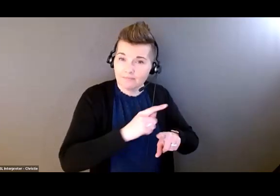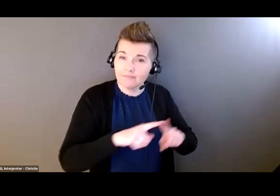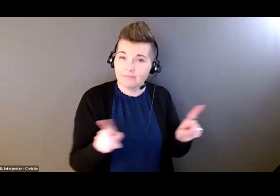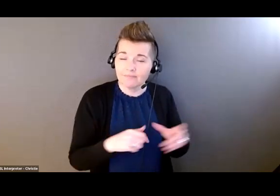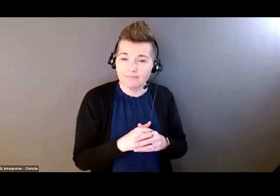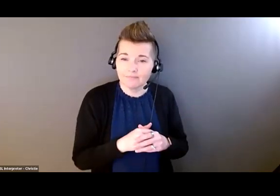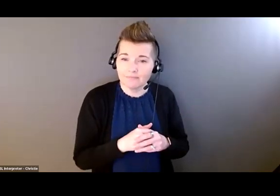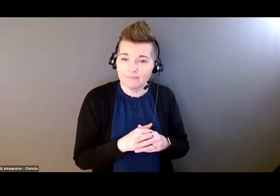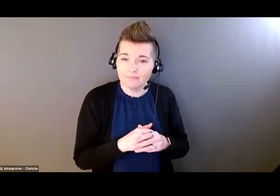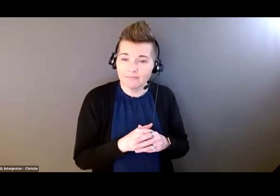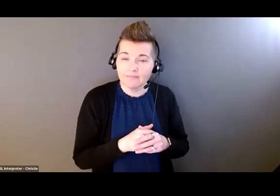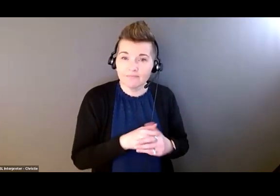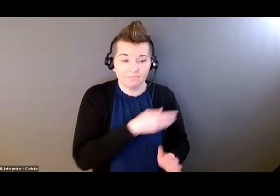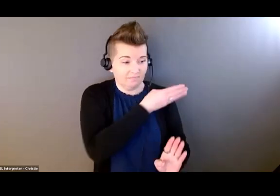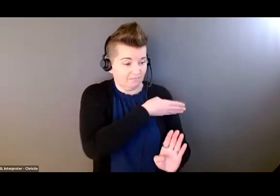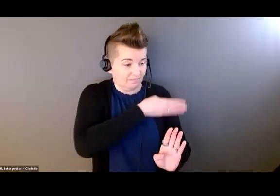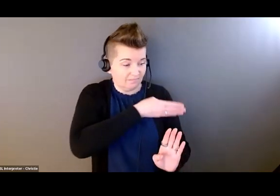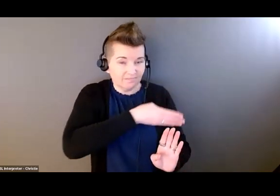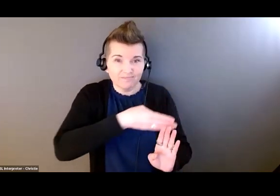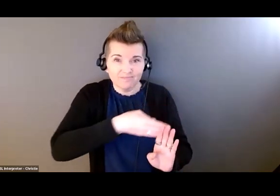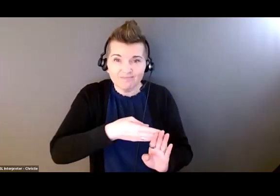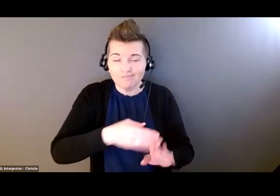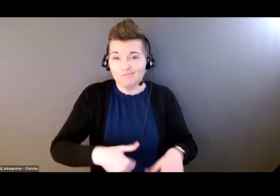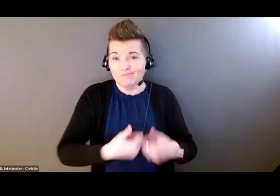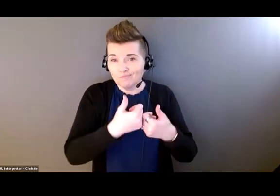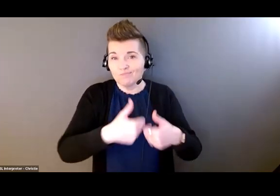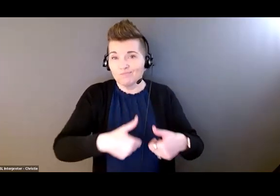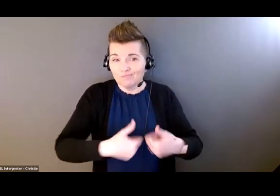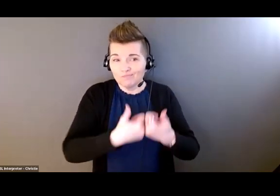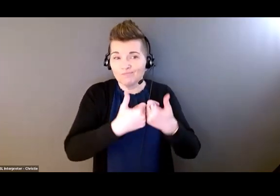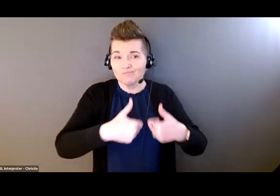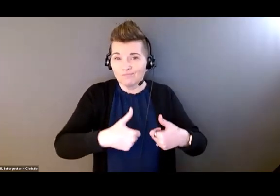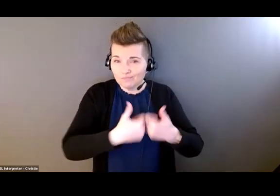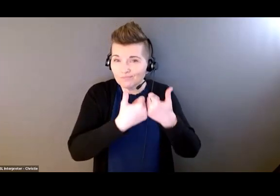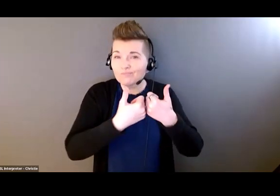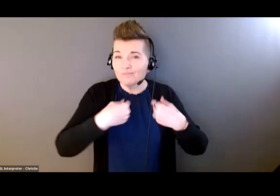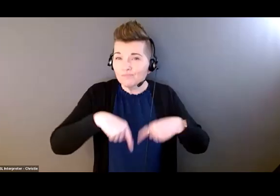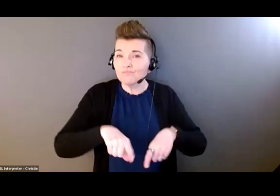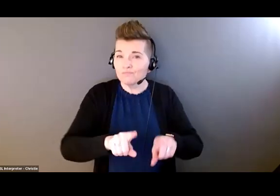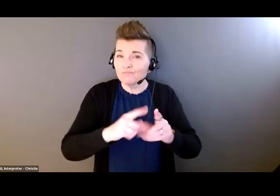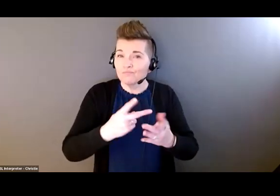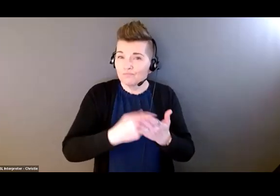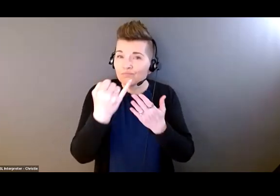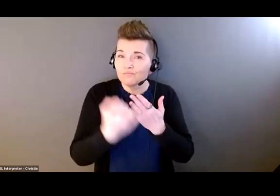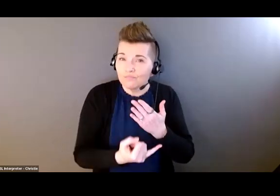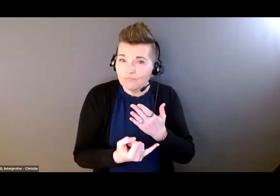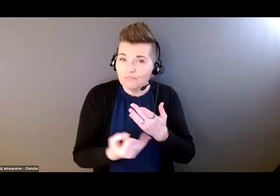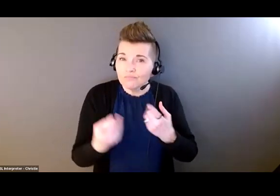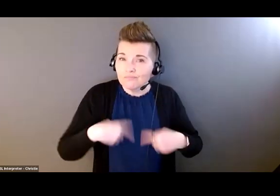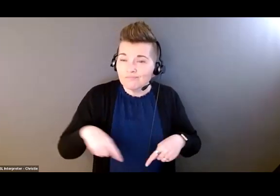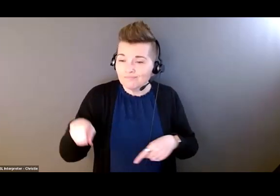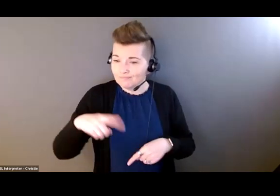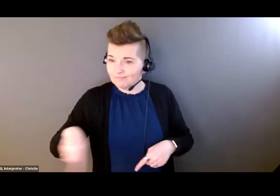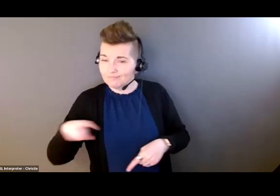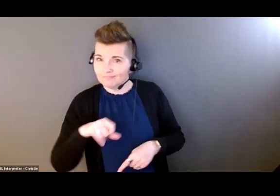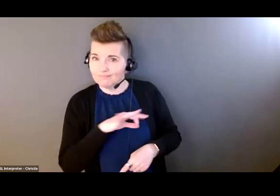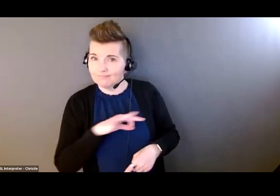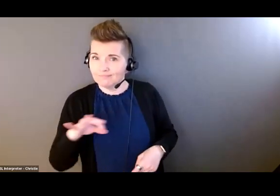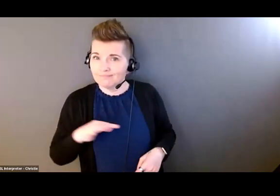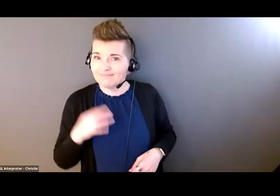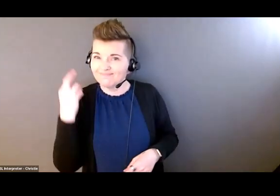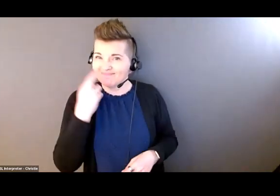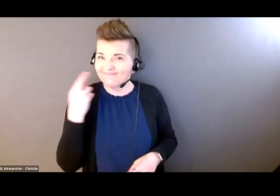care and how we care with people relationally. There are many challenging instances as we work through